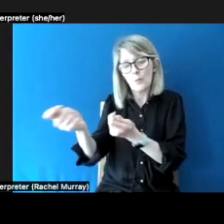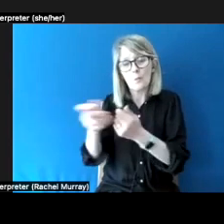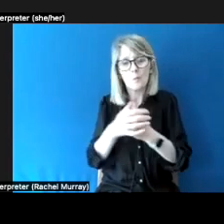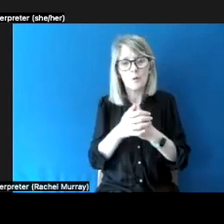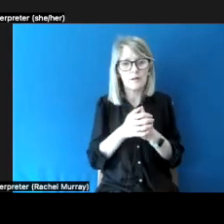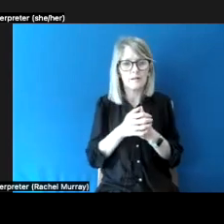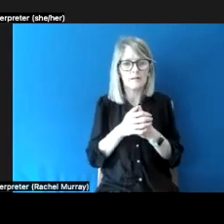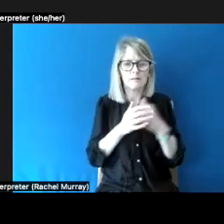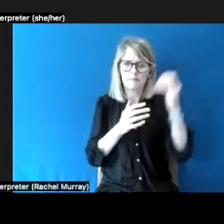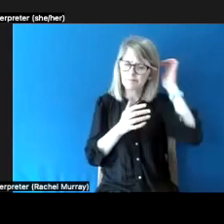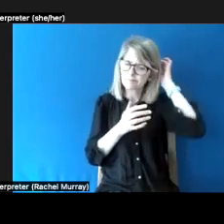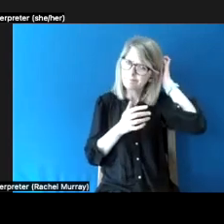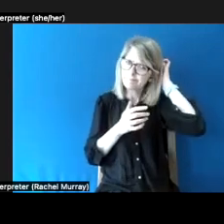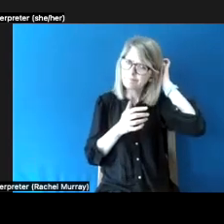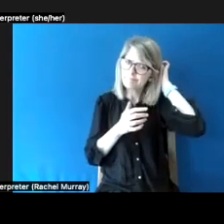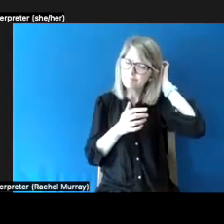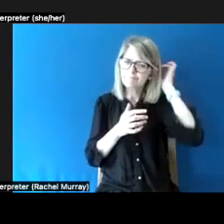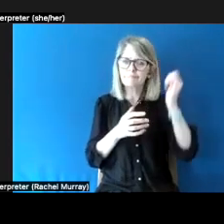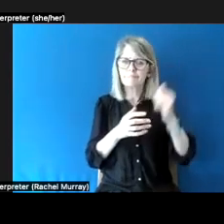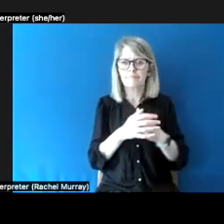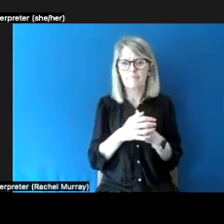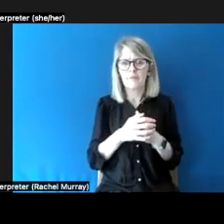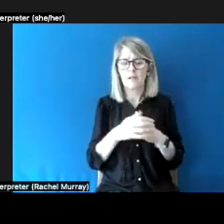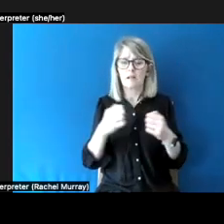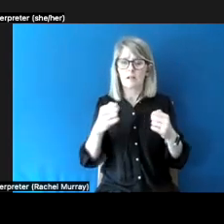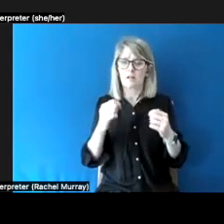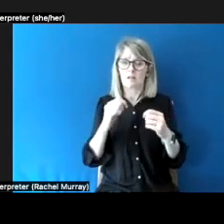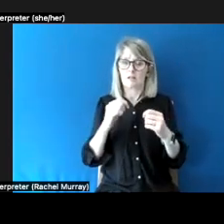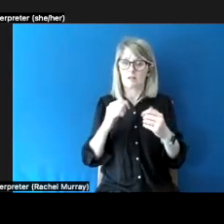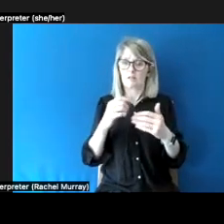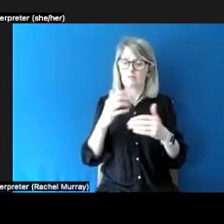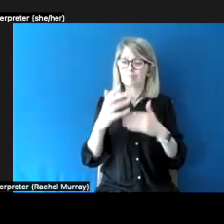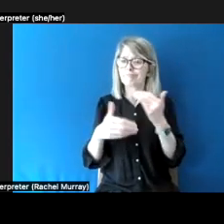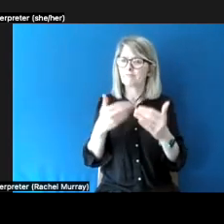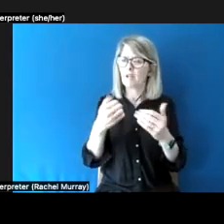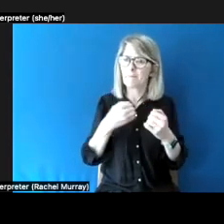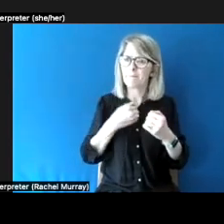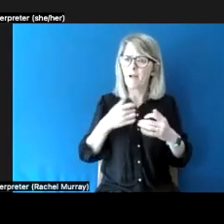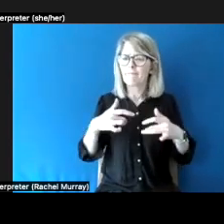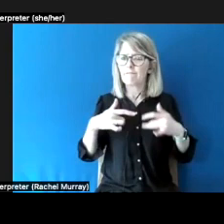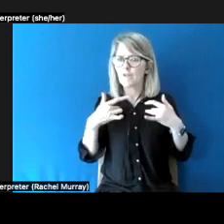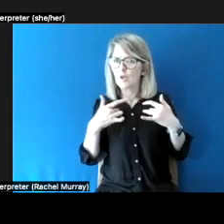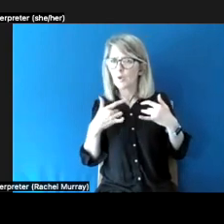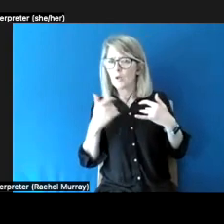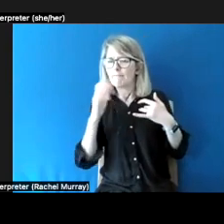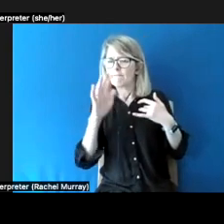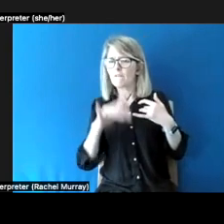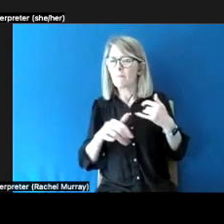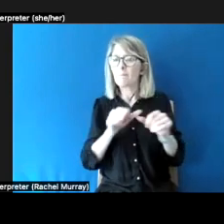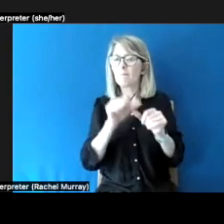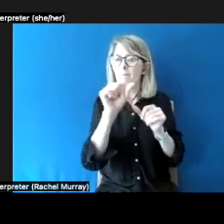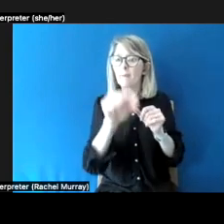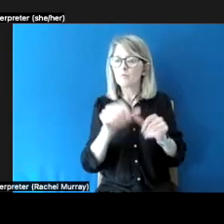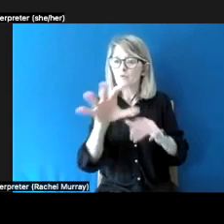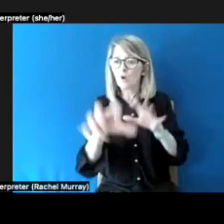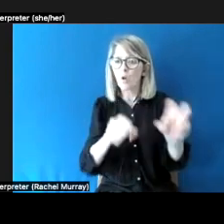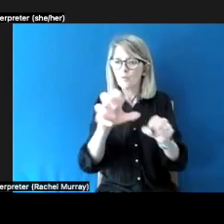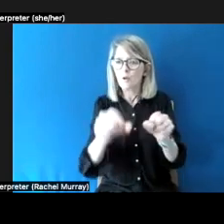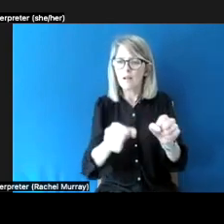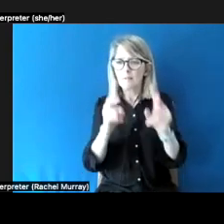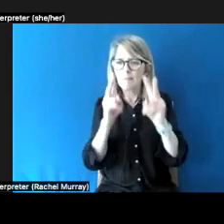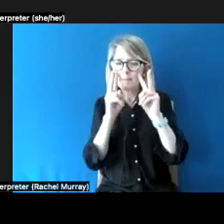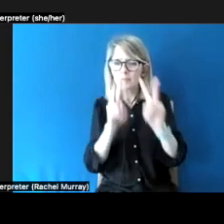looking at this particular perspective. That's mostly from a post-colonialism perspective. So what